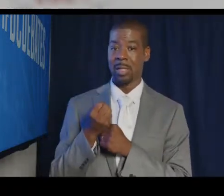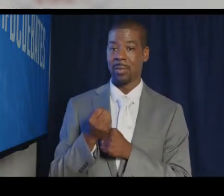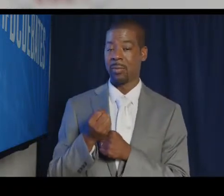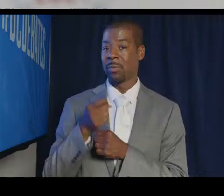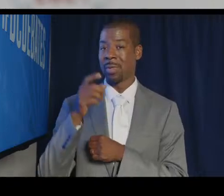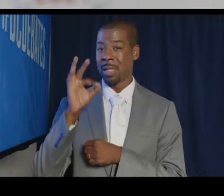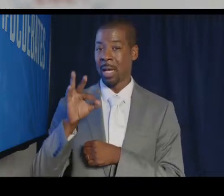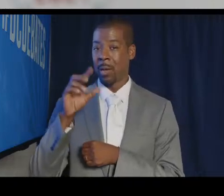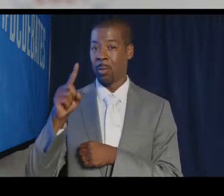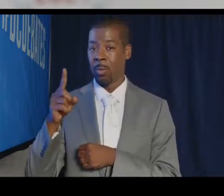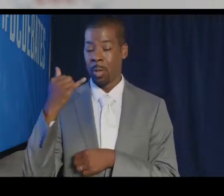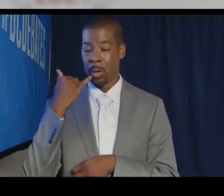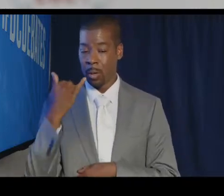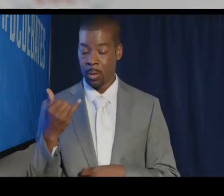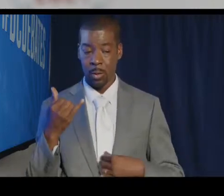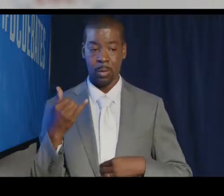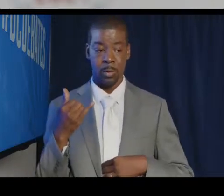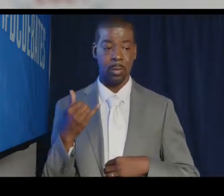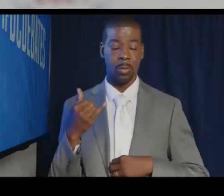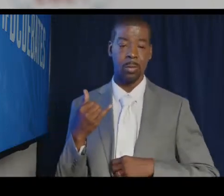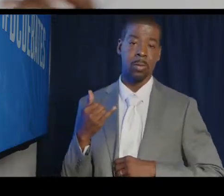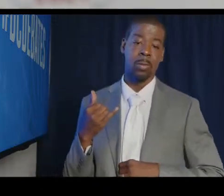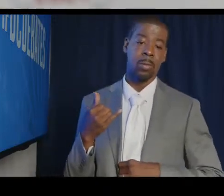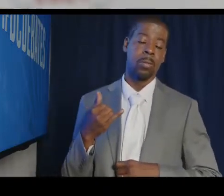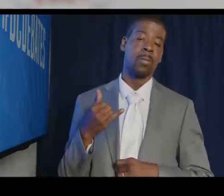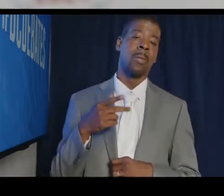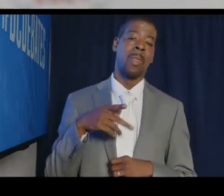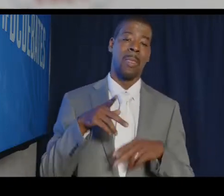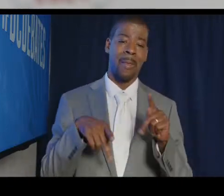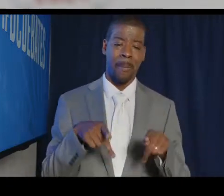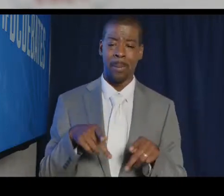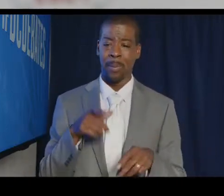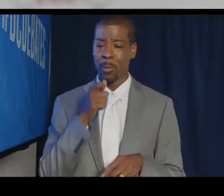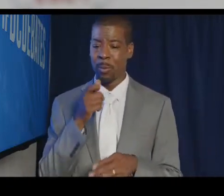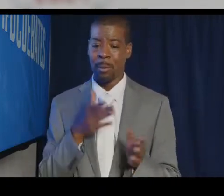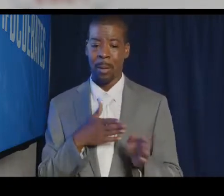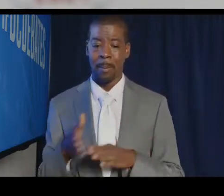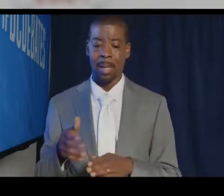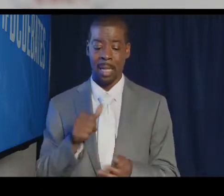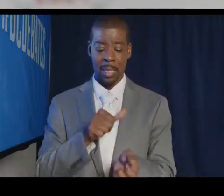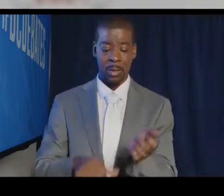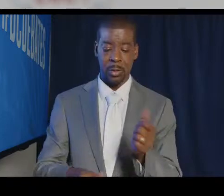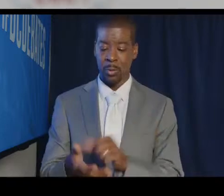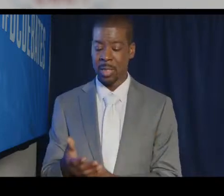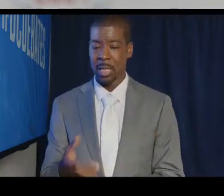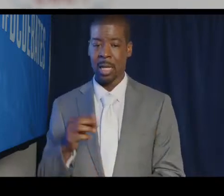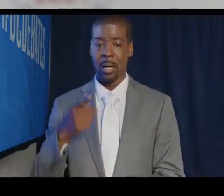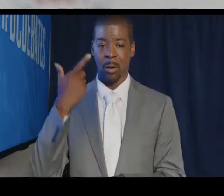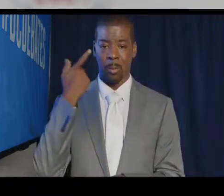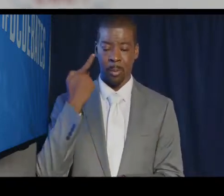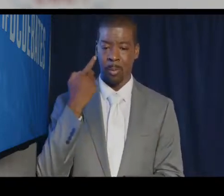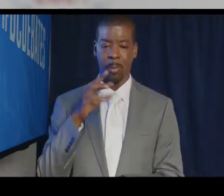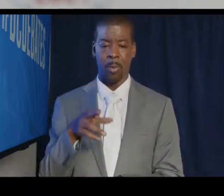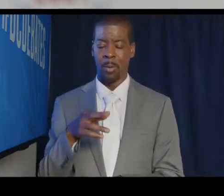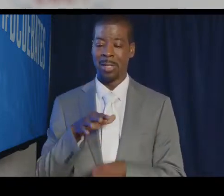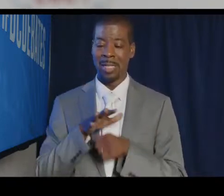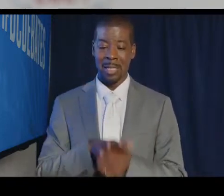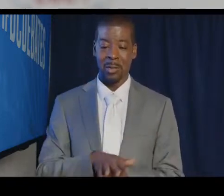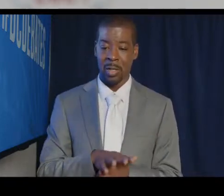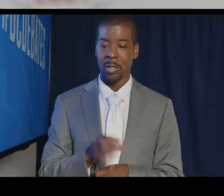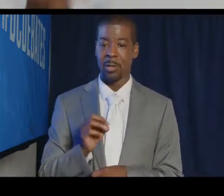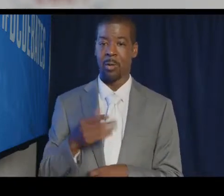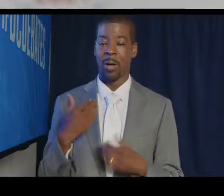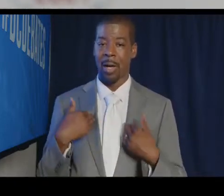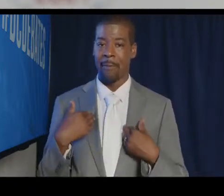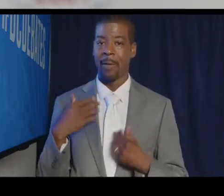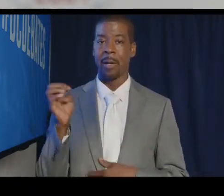in Georgia, taking those calls of people who are planning to commit suicide or are stressed out for whatever the reasons are, or in a crisis, that